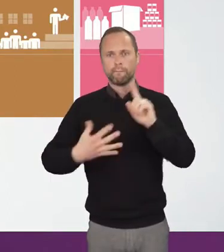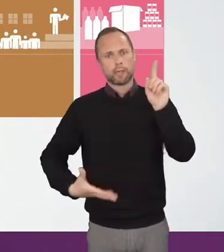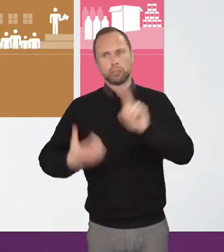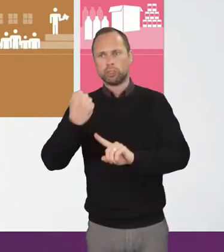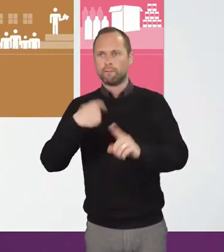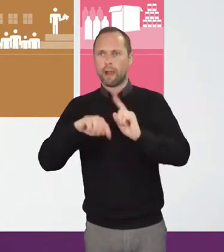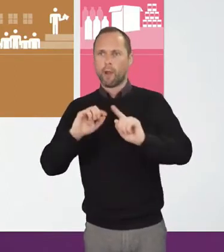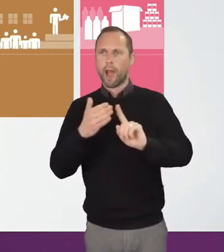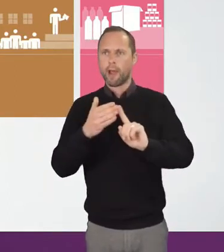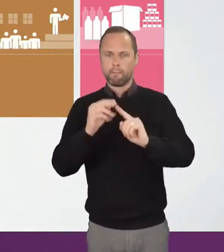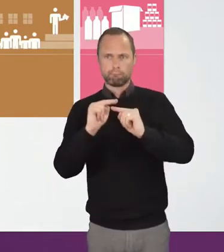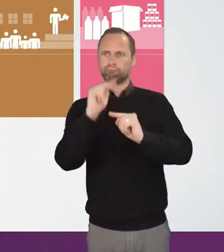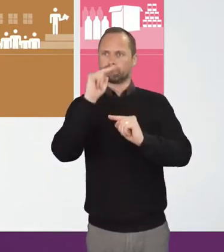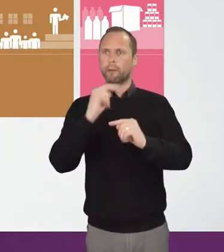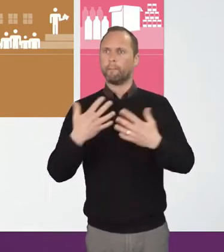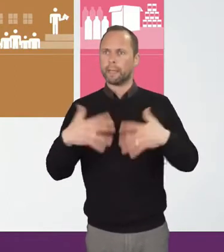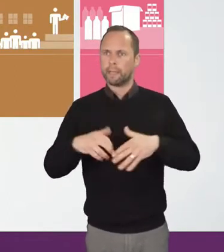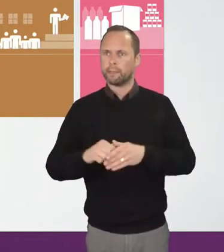strong throughout.